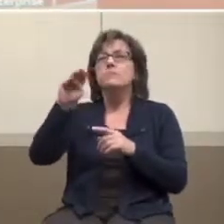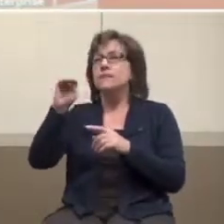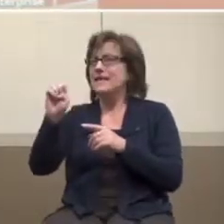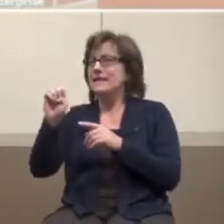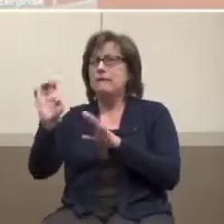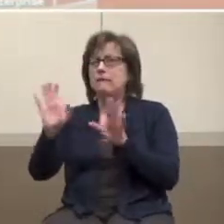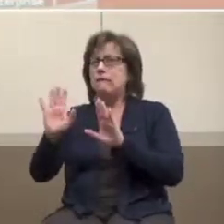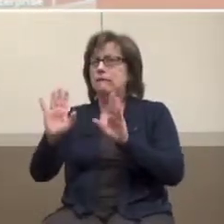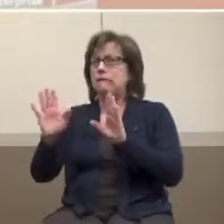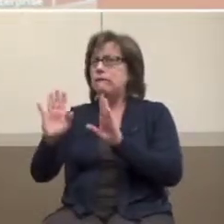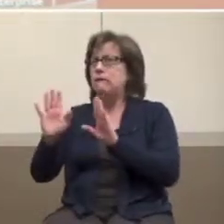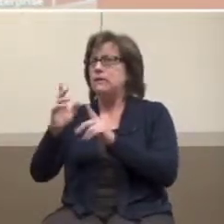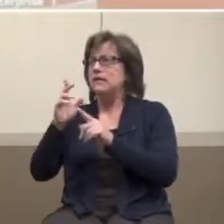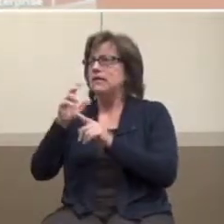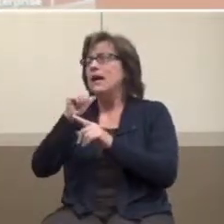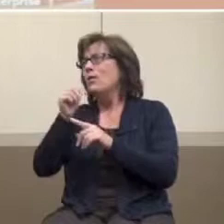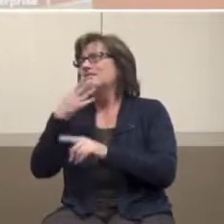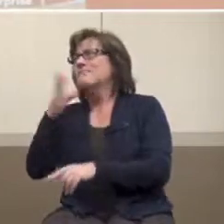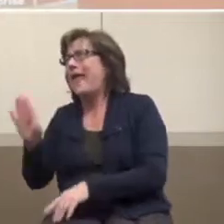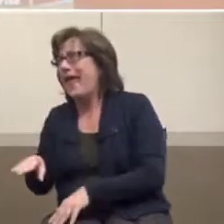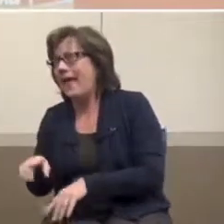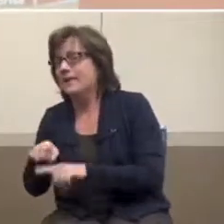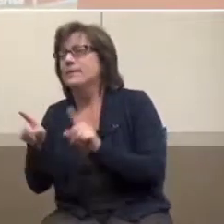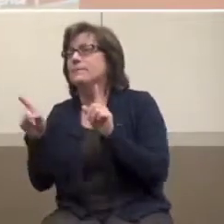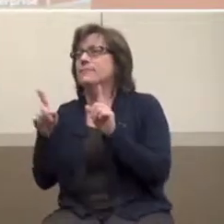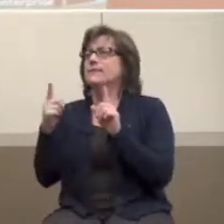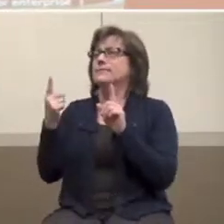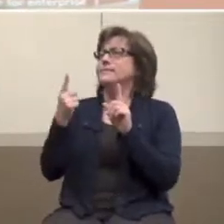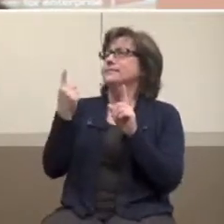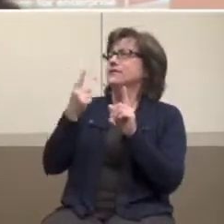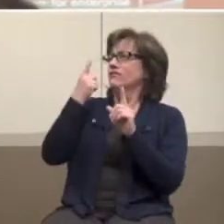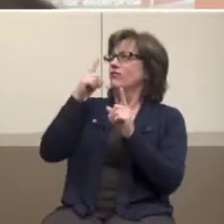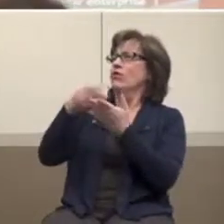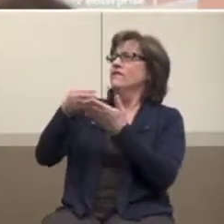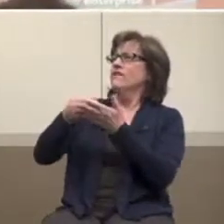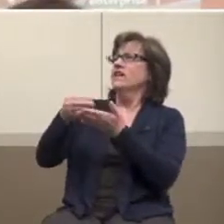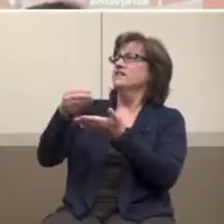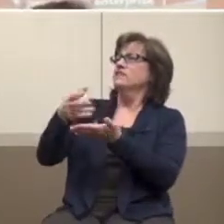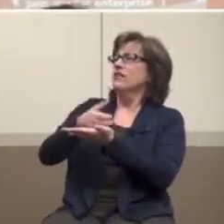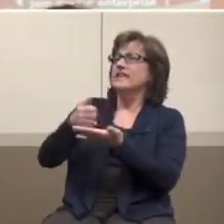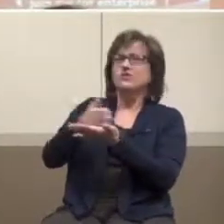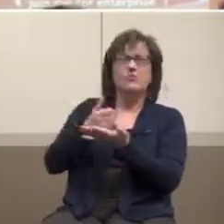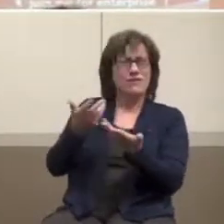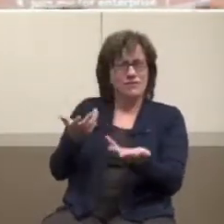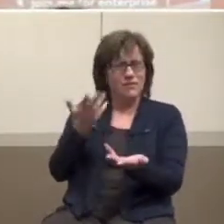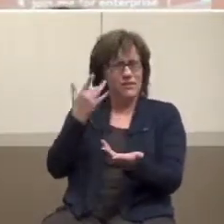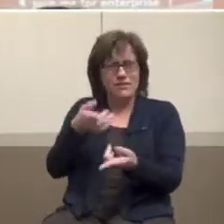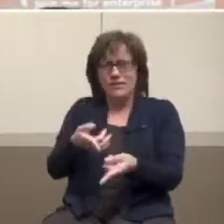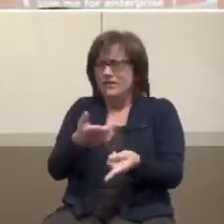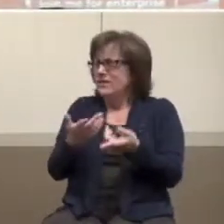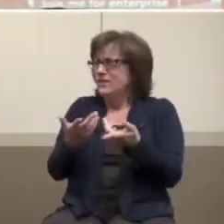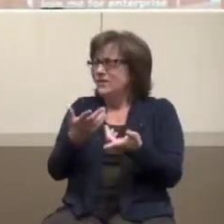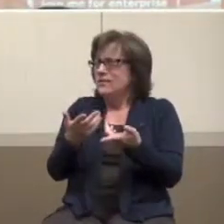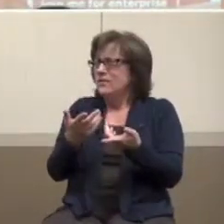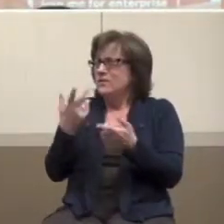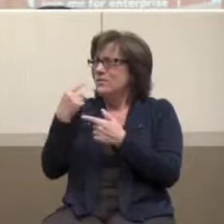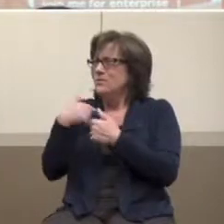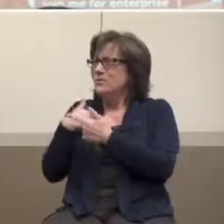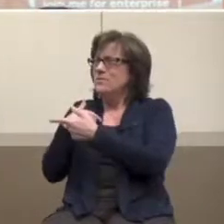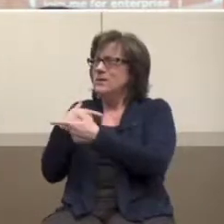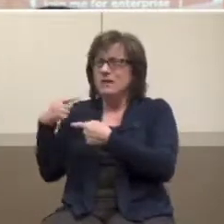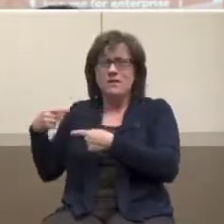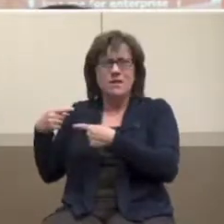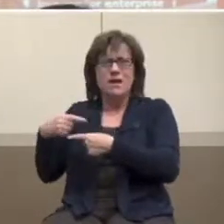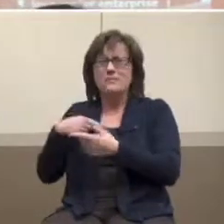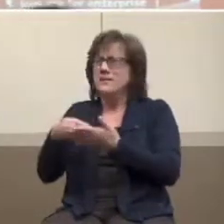like it wasn't something bad, but it was for a fundraiser. And I'm like, I'm telling the vision itinerant, why am I having to